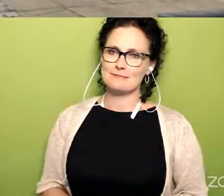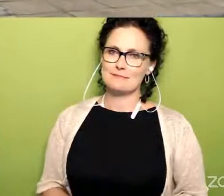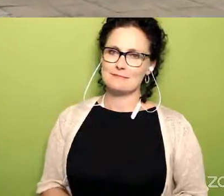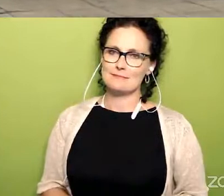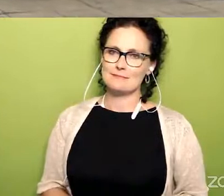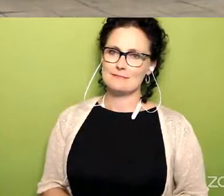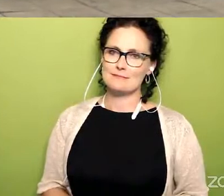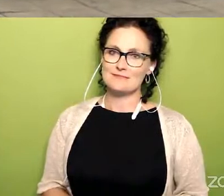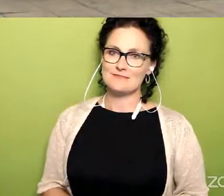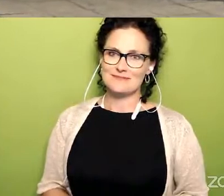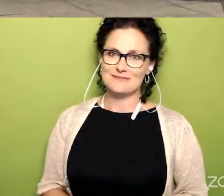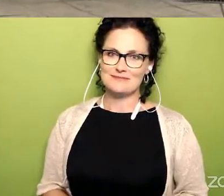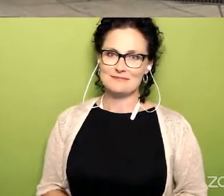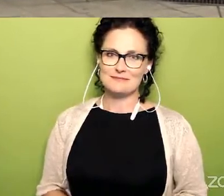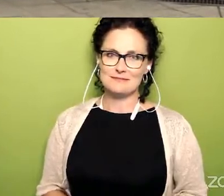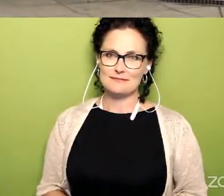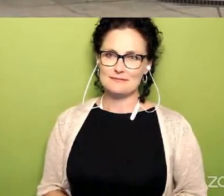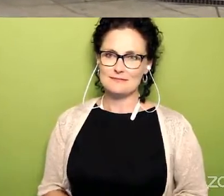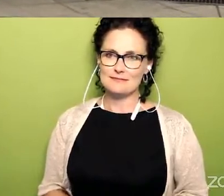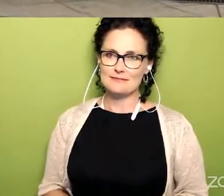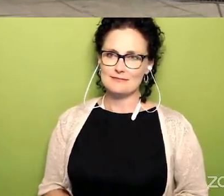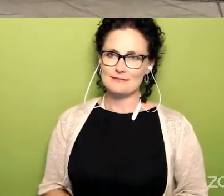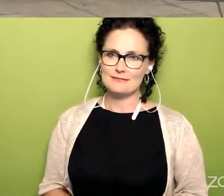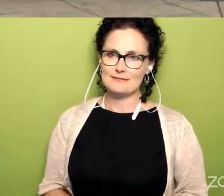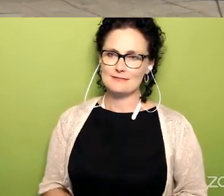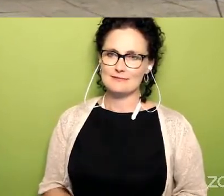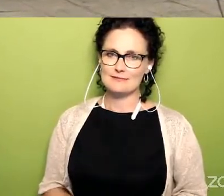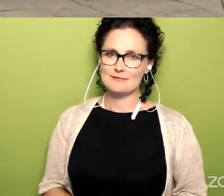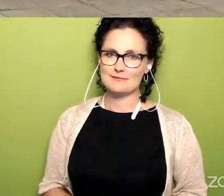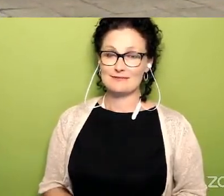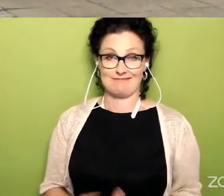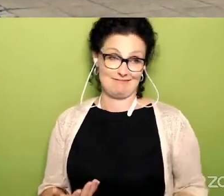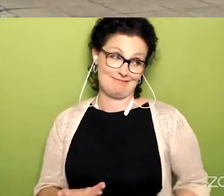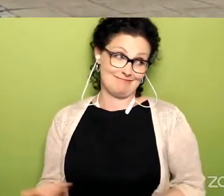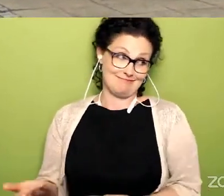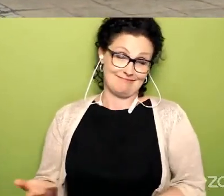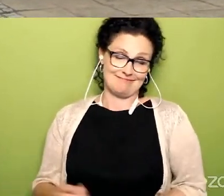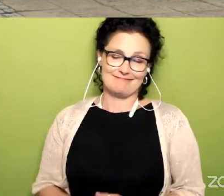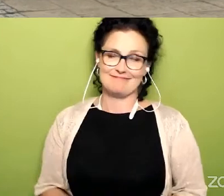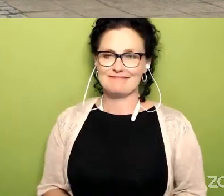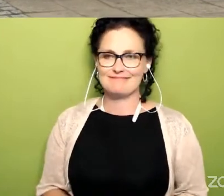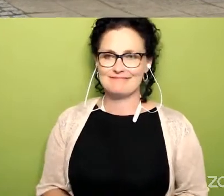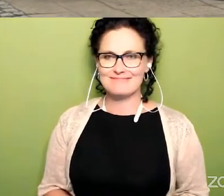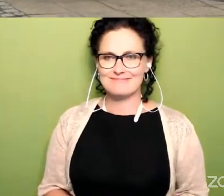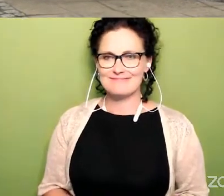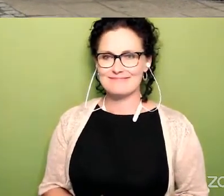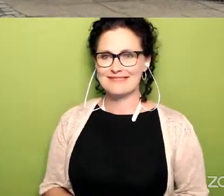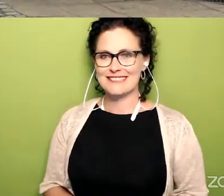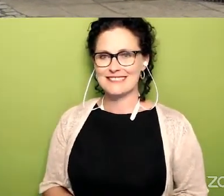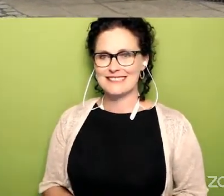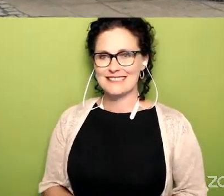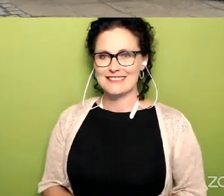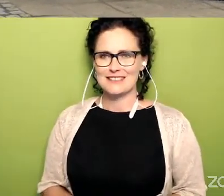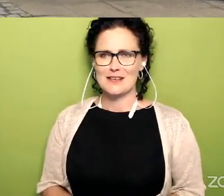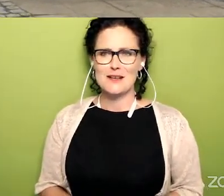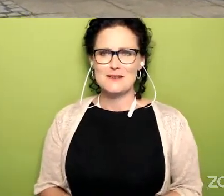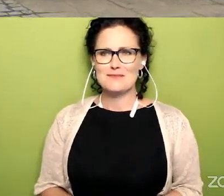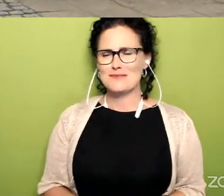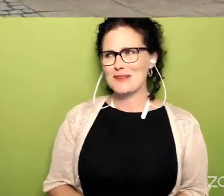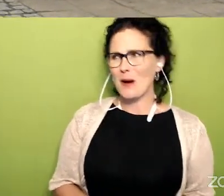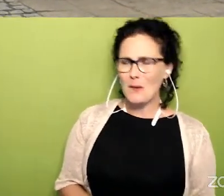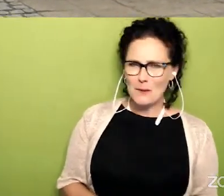Oh, you two are so cute together. I hope we're like that. Oh.